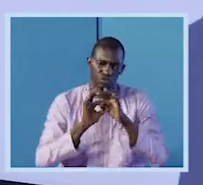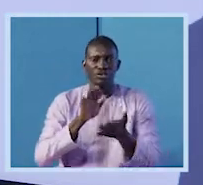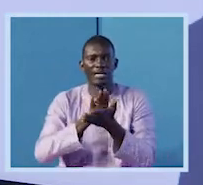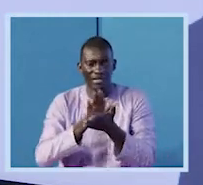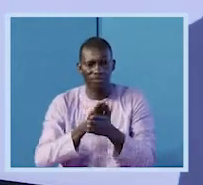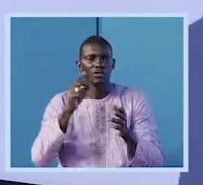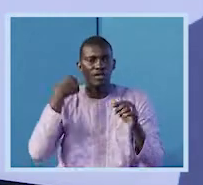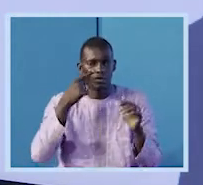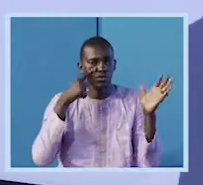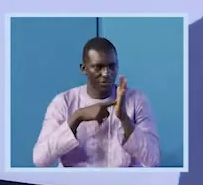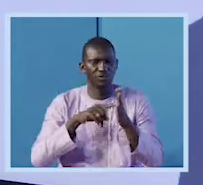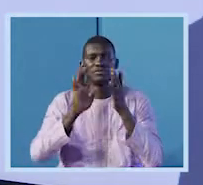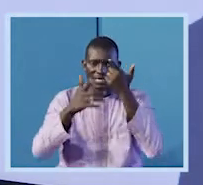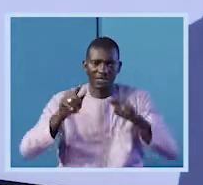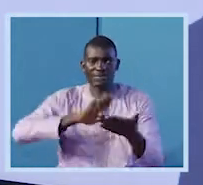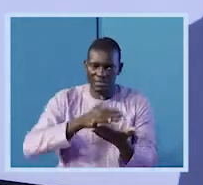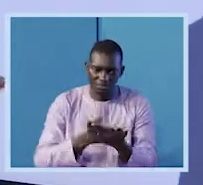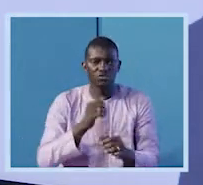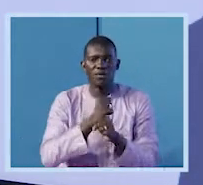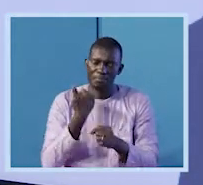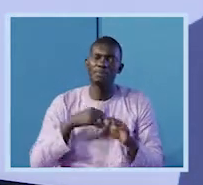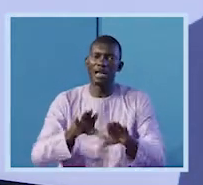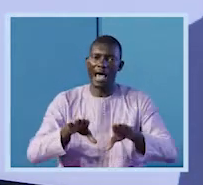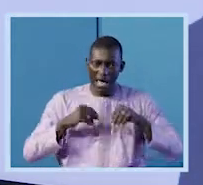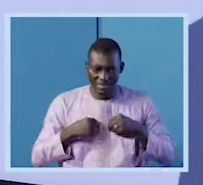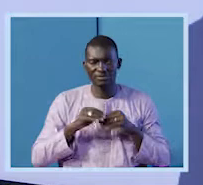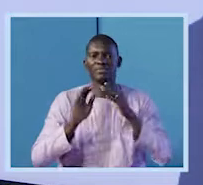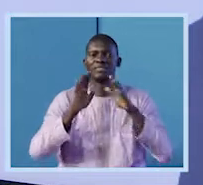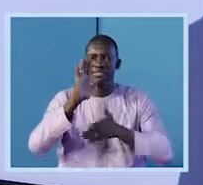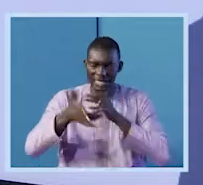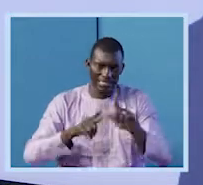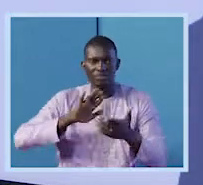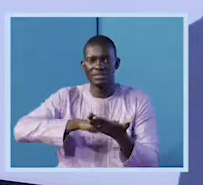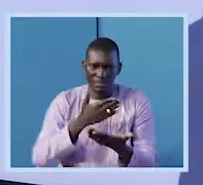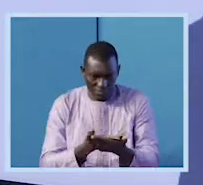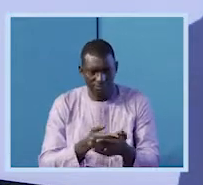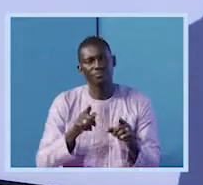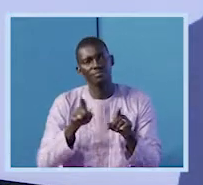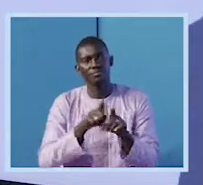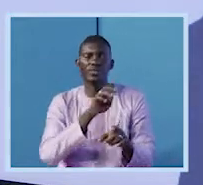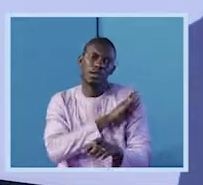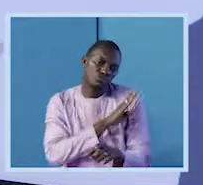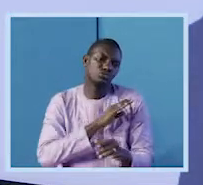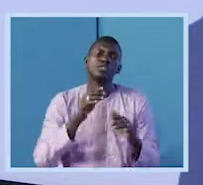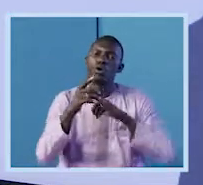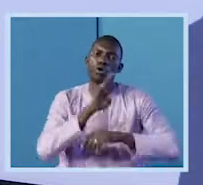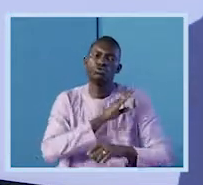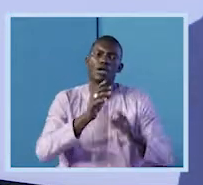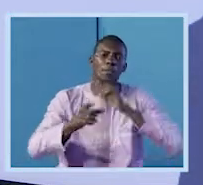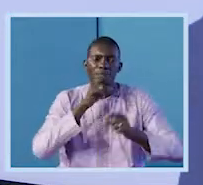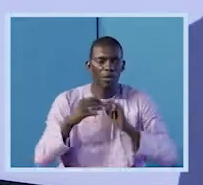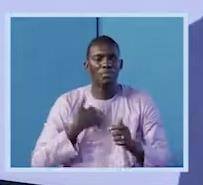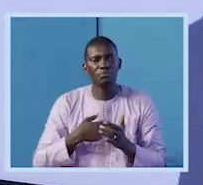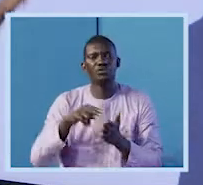the recognition of sign language interpreters, and to make people accept sign language interpreters is also a profession that people